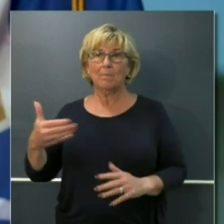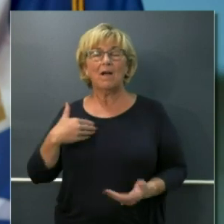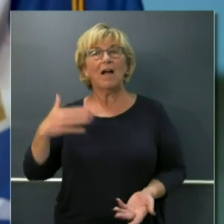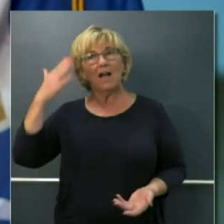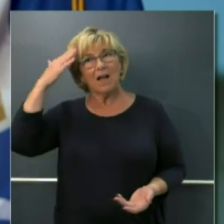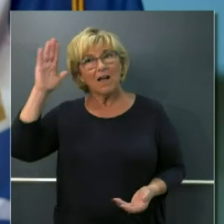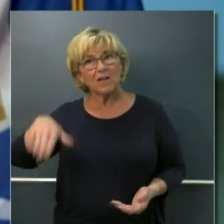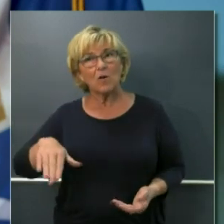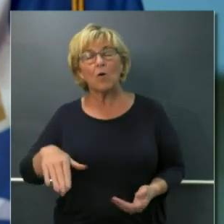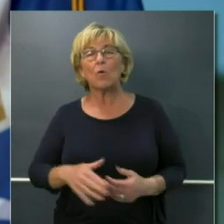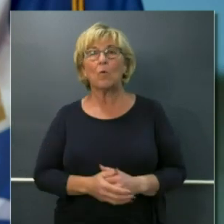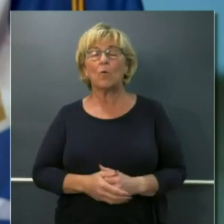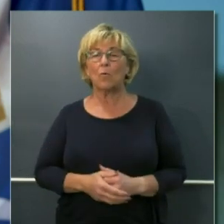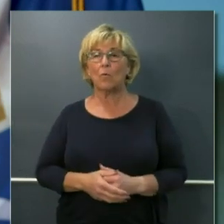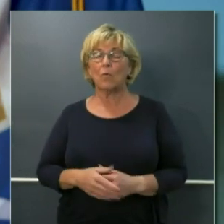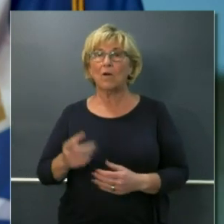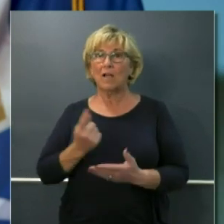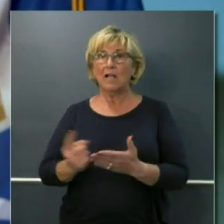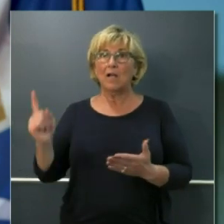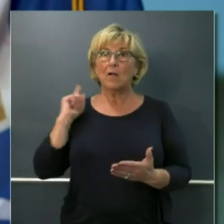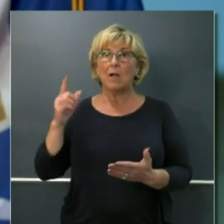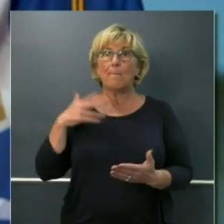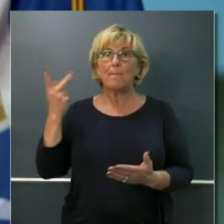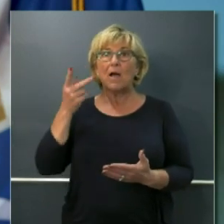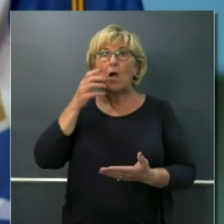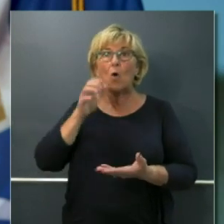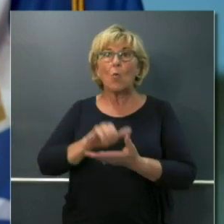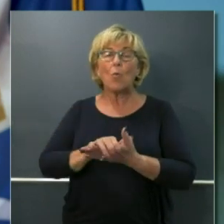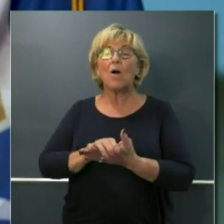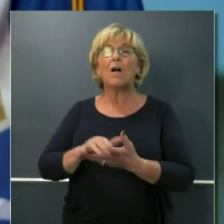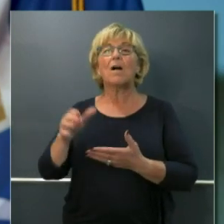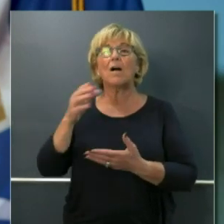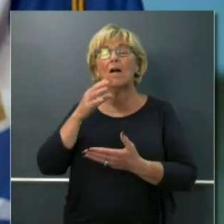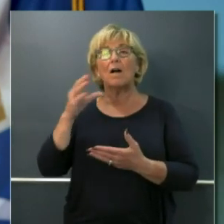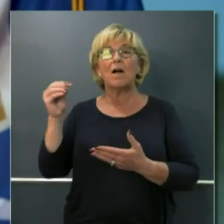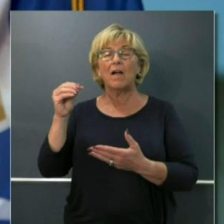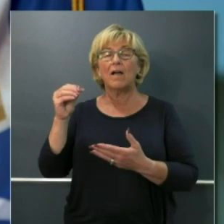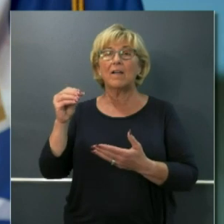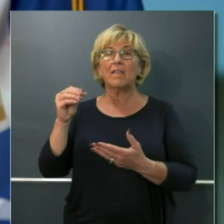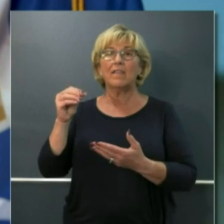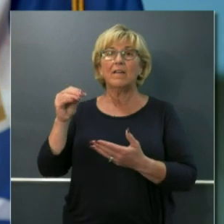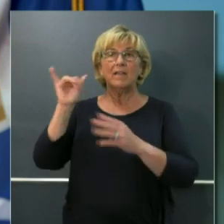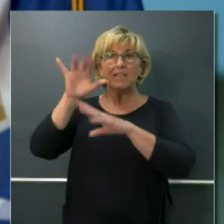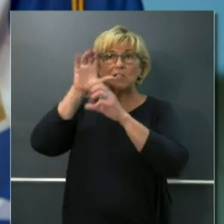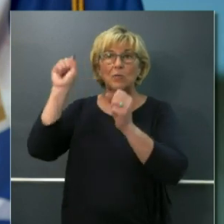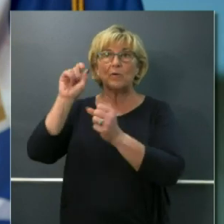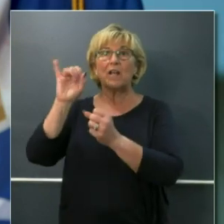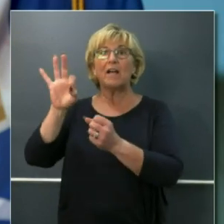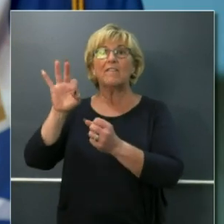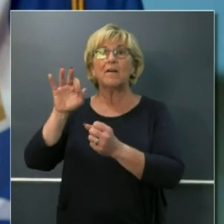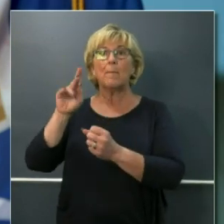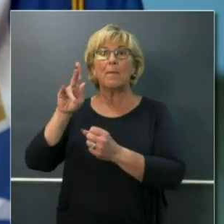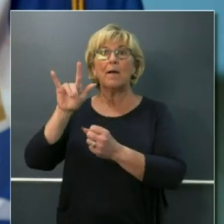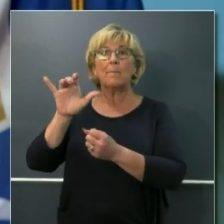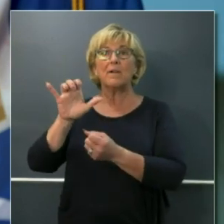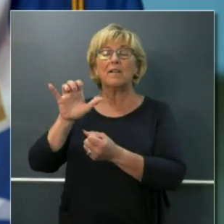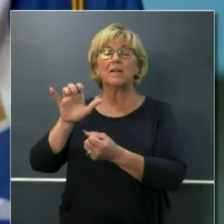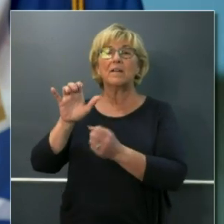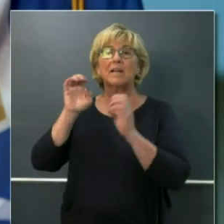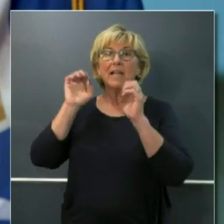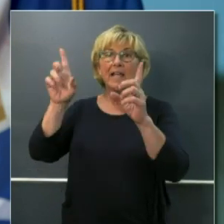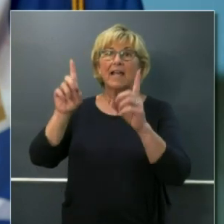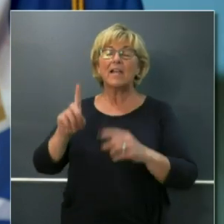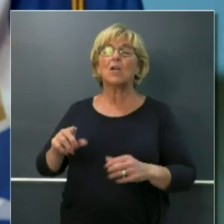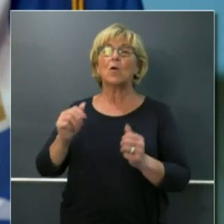We announced a week or so ago with my wife and the superintendent of public education some good work that's being done on new Wi-Fi hotspots,